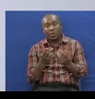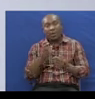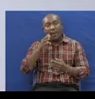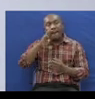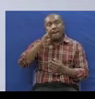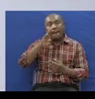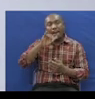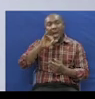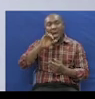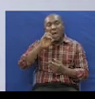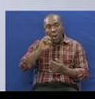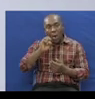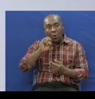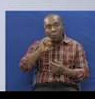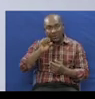the